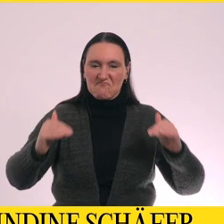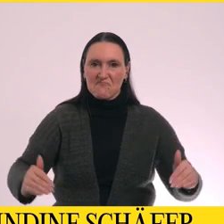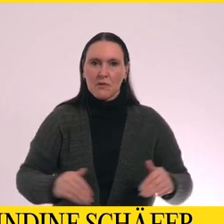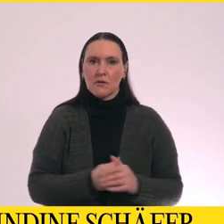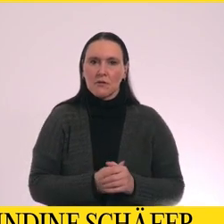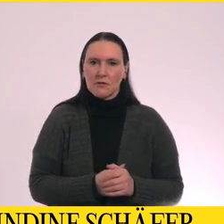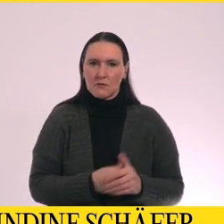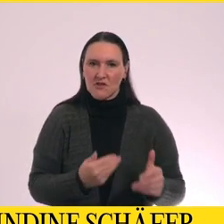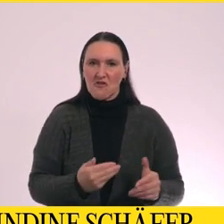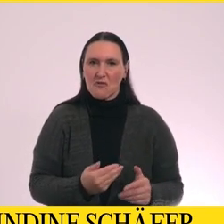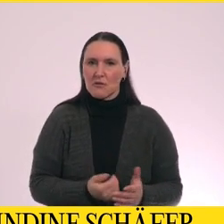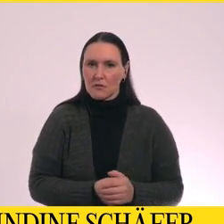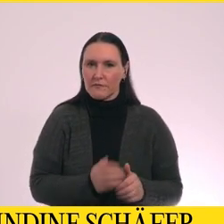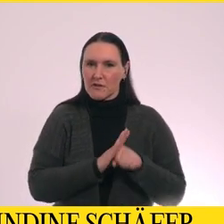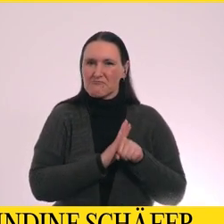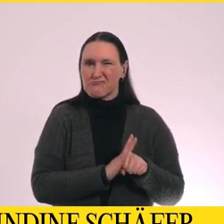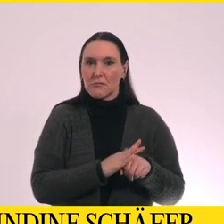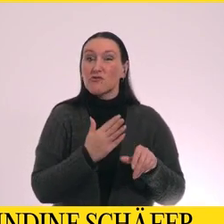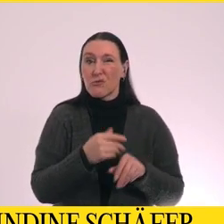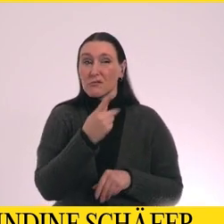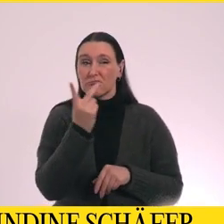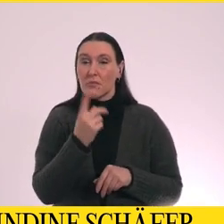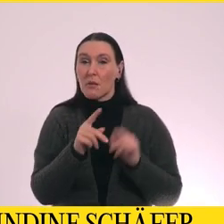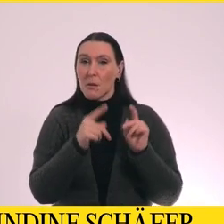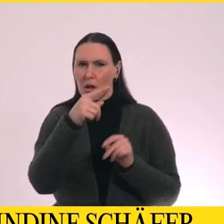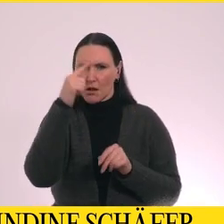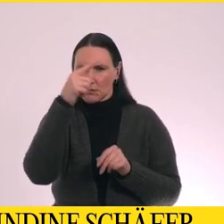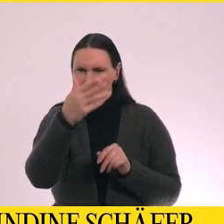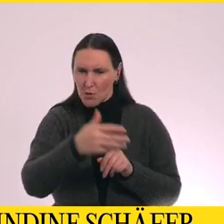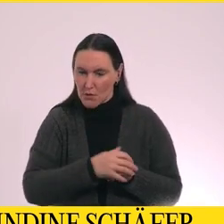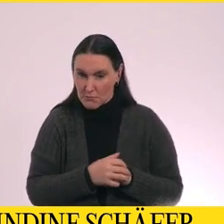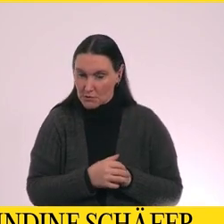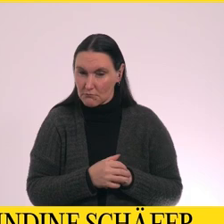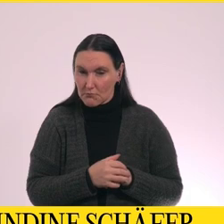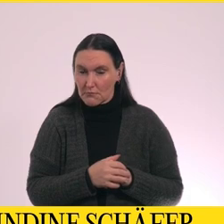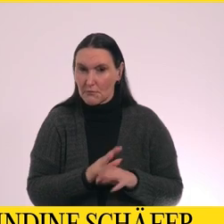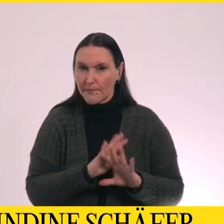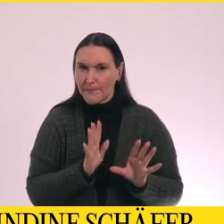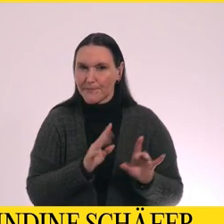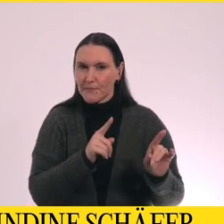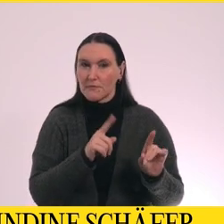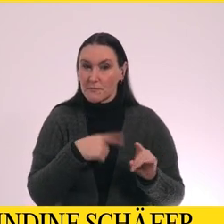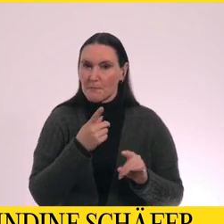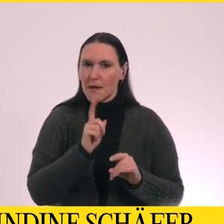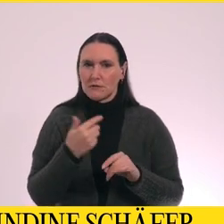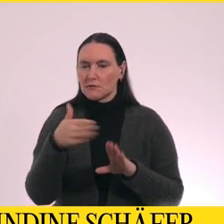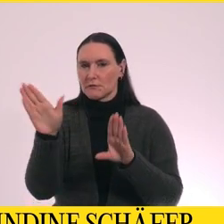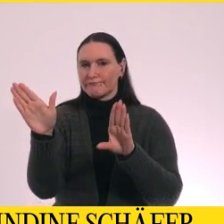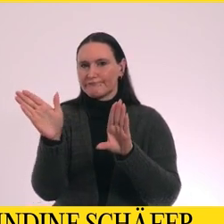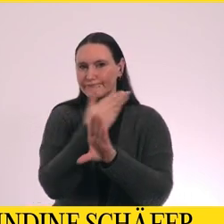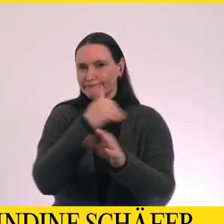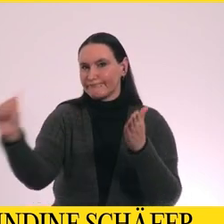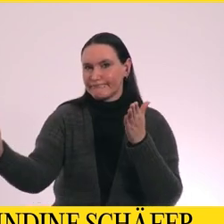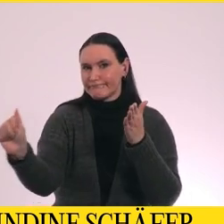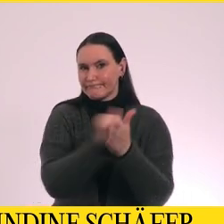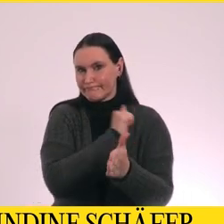debilitating. So I don't think that this necessarily means that we should abandon it. And I think what Trampoline House